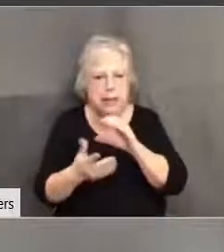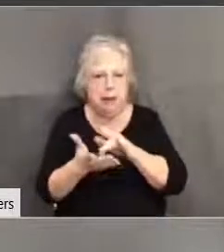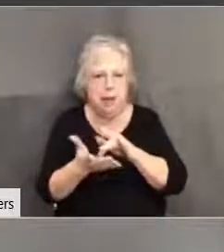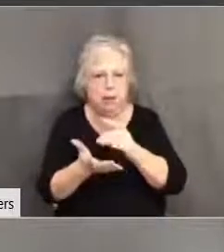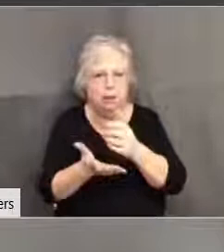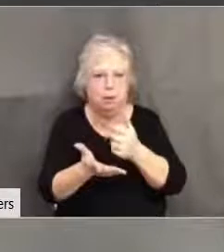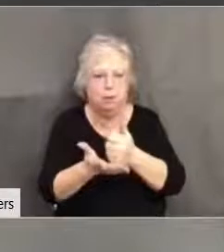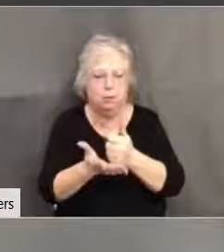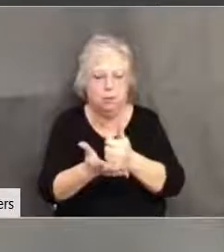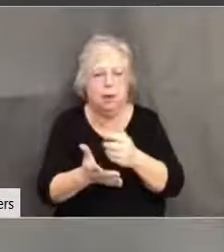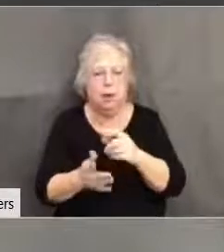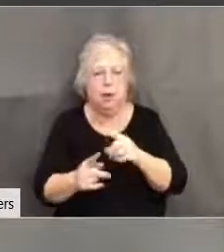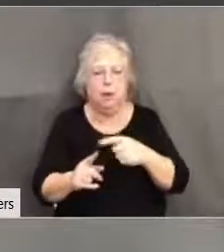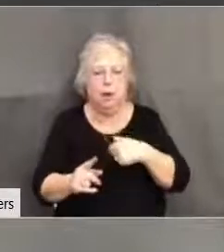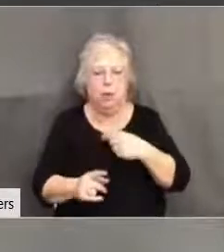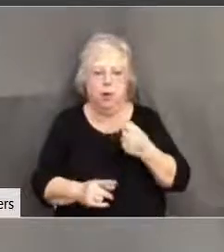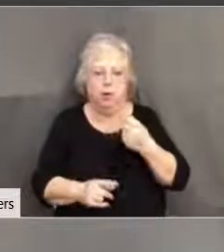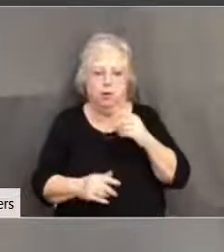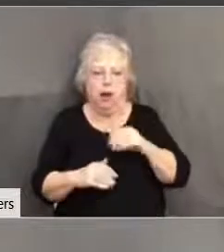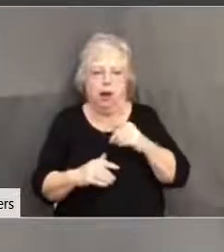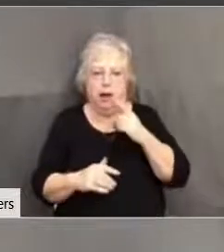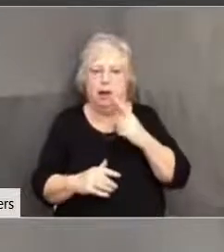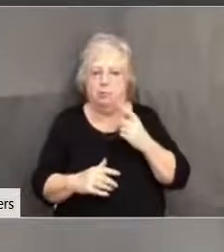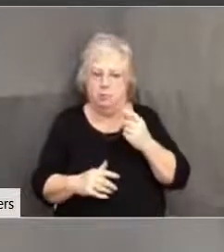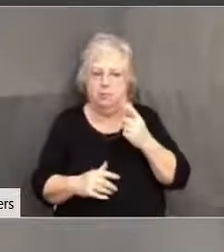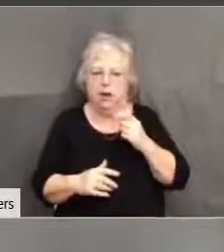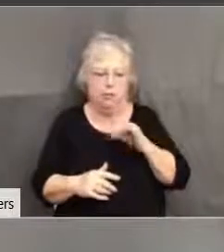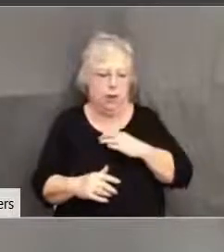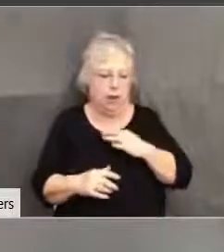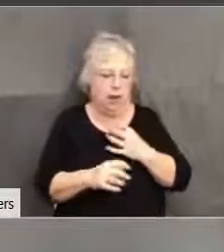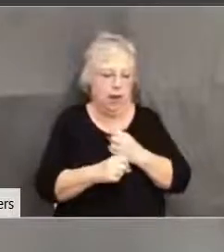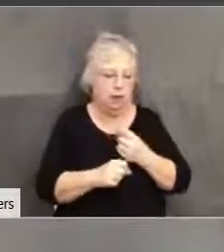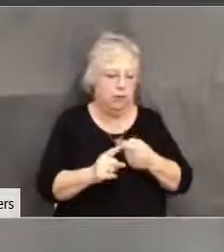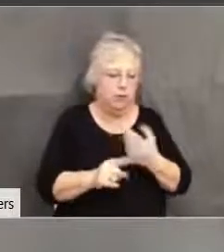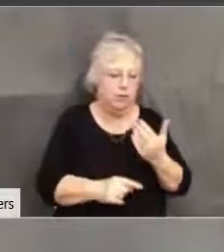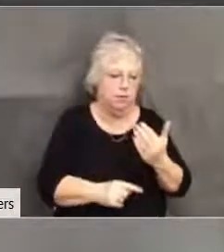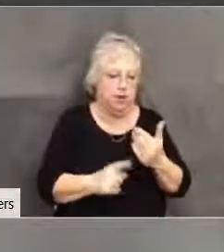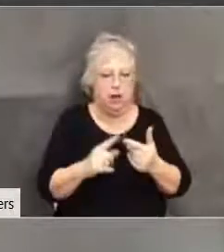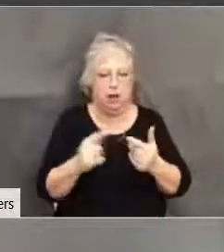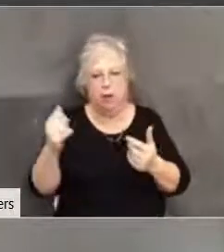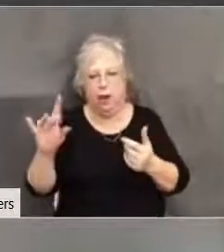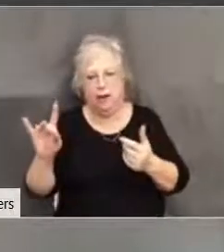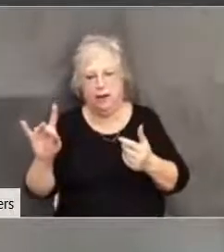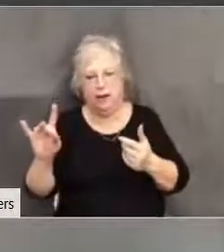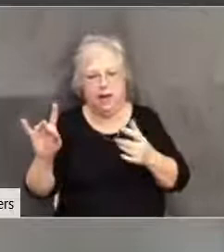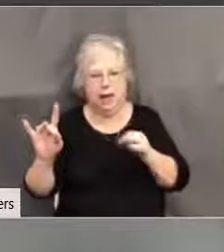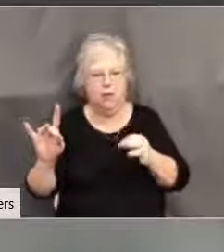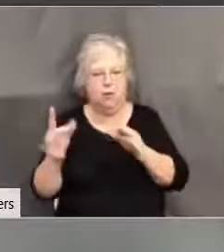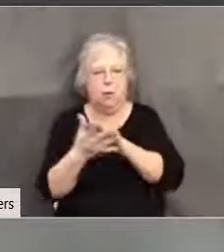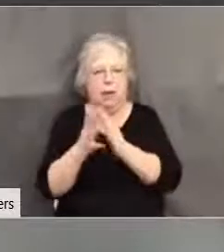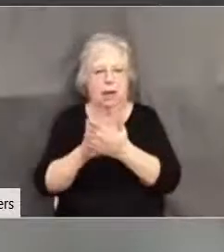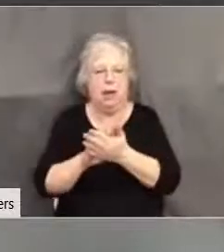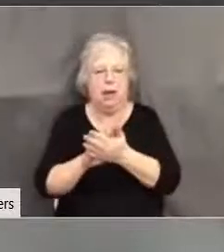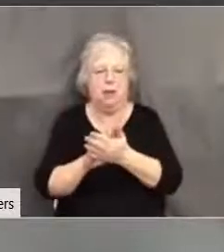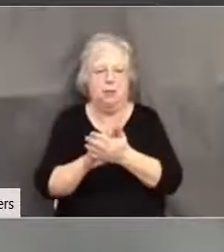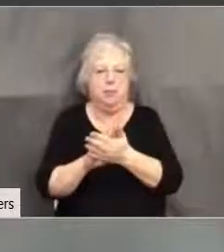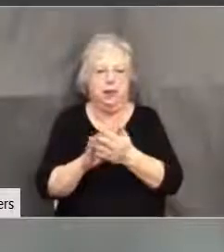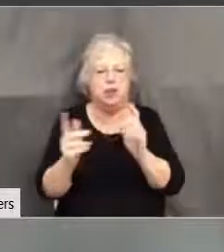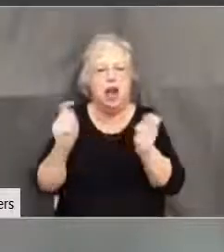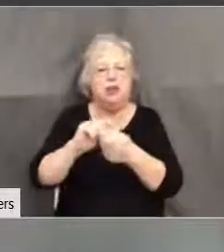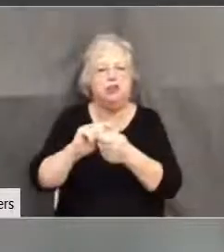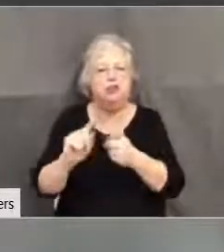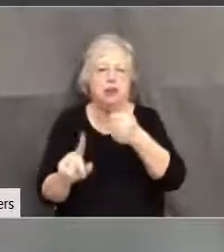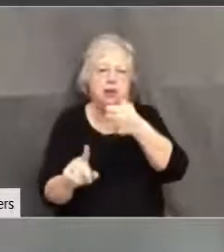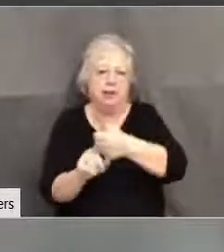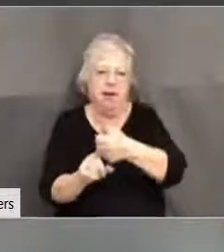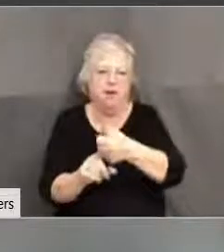got from 15 to 18 if we went to the self-insured model. And